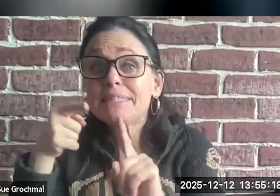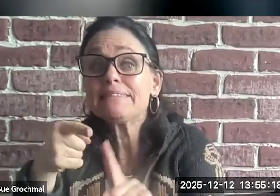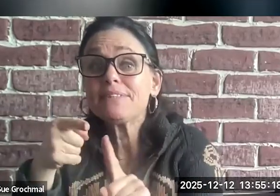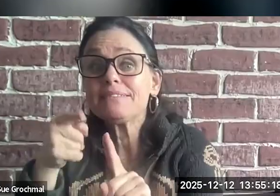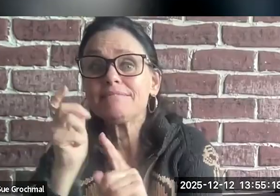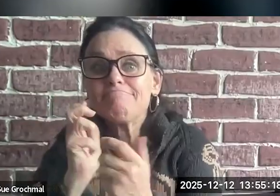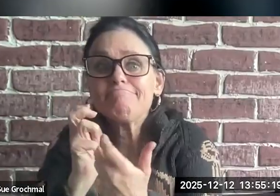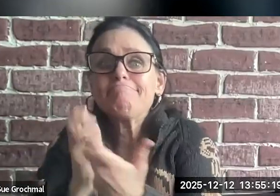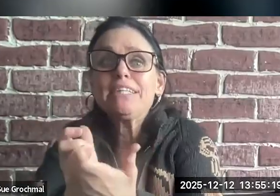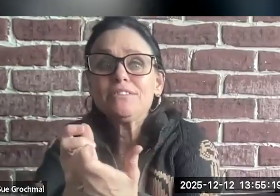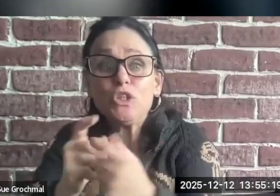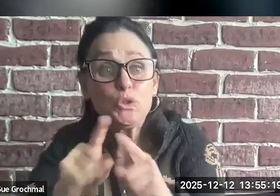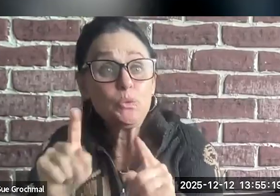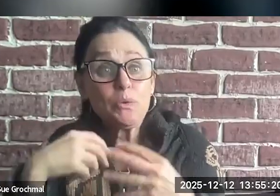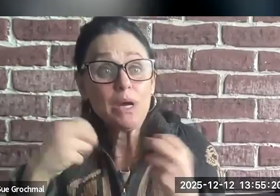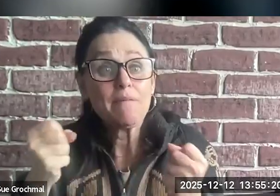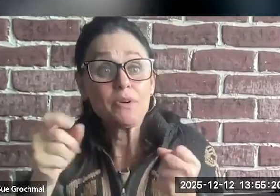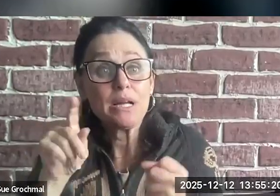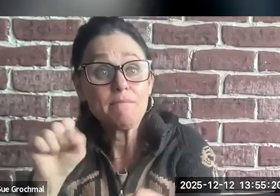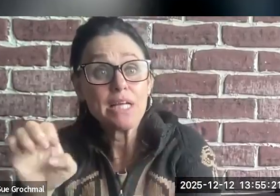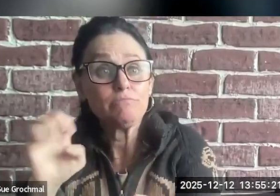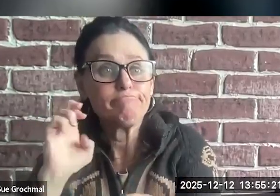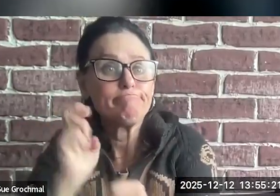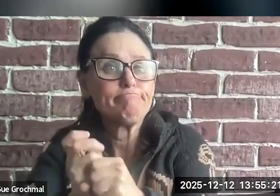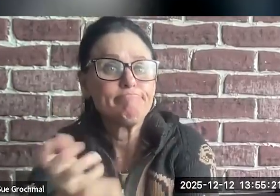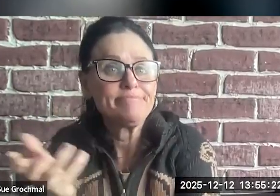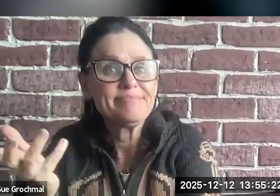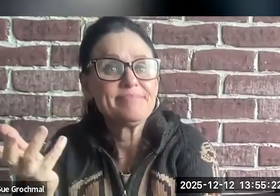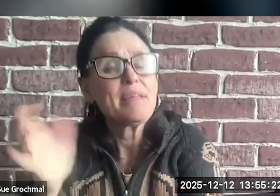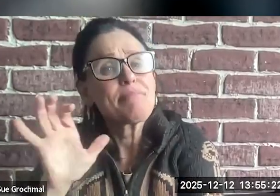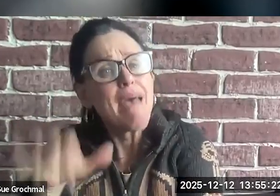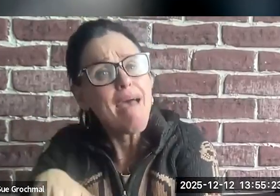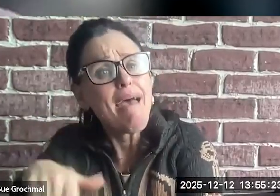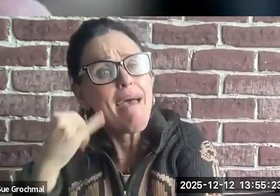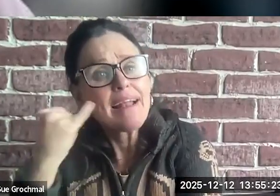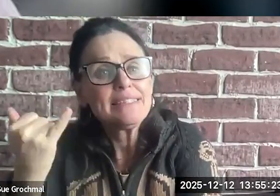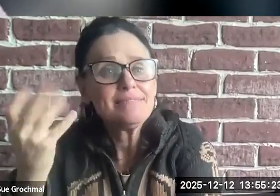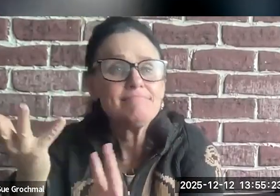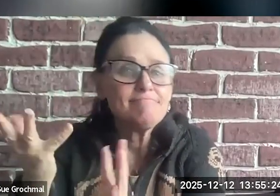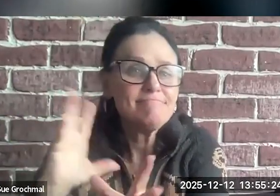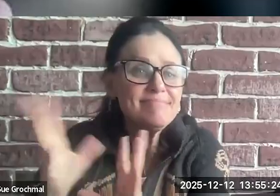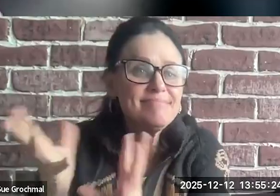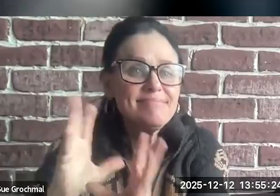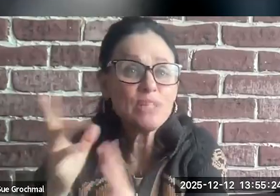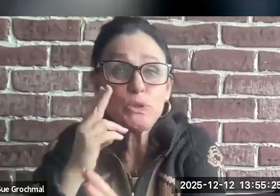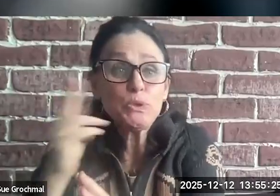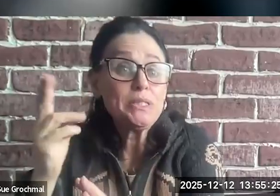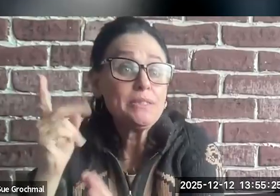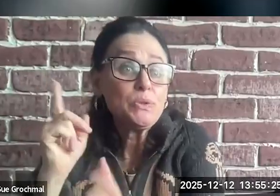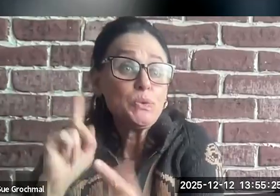met quite as easily during the recovery phase if it's someone with a disability, right? So things like this, right, that are sort of unique